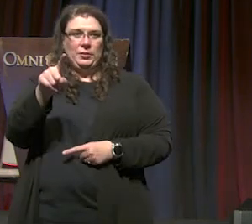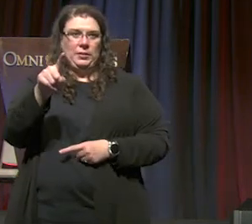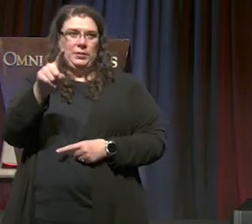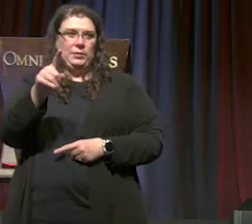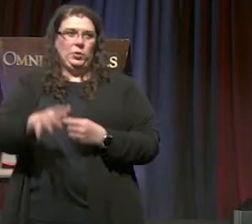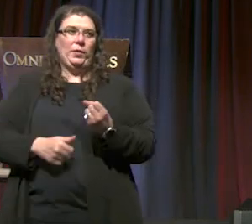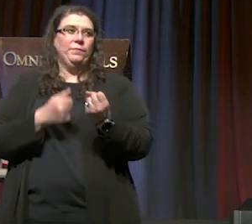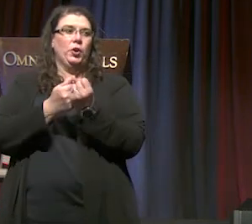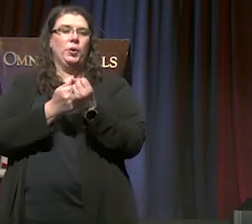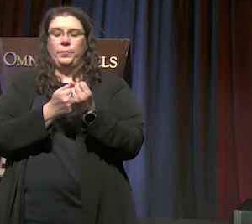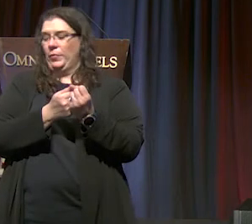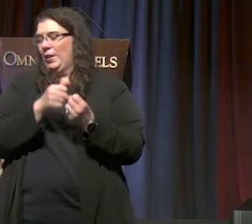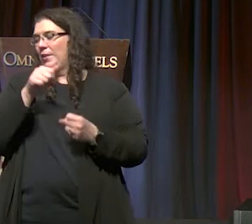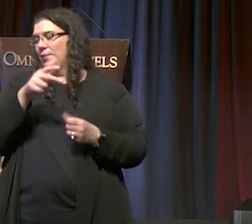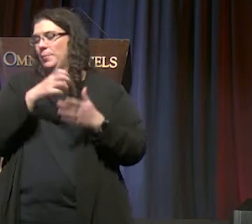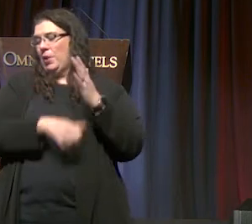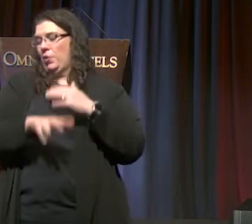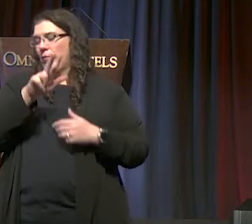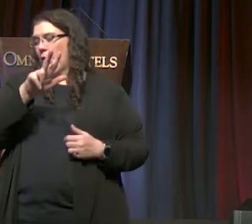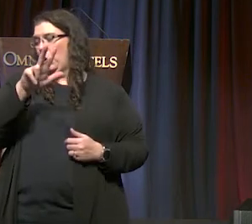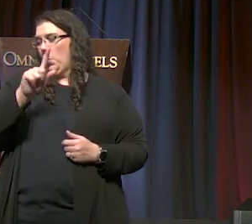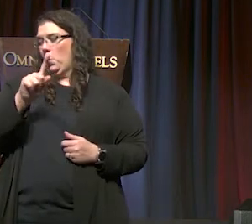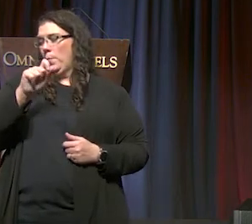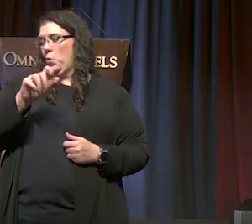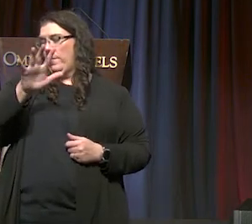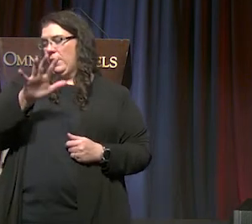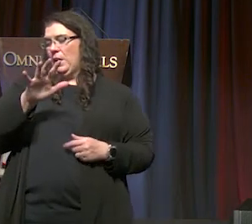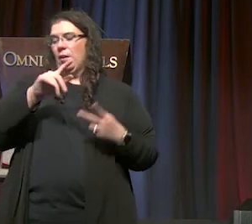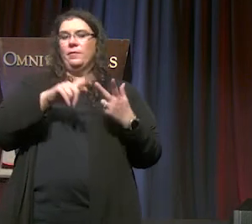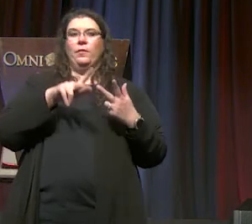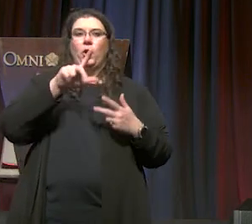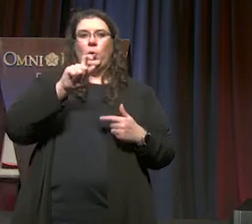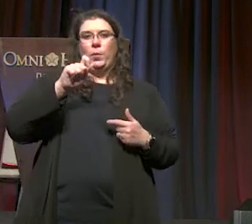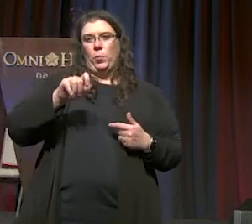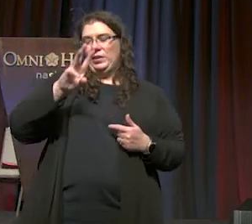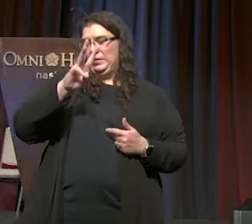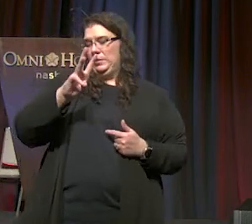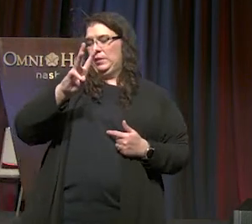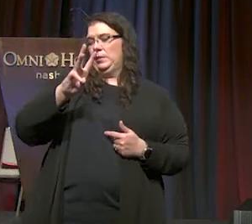in paragraph 31.5, paragraph 31.6, and paragraph